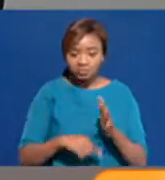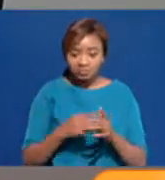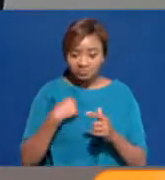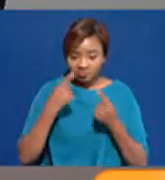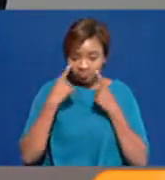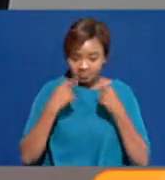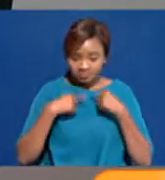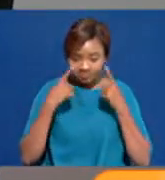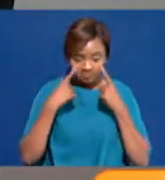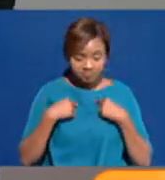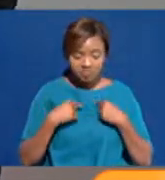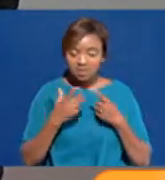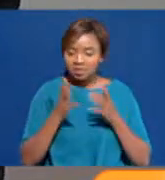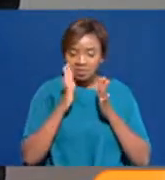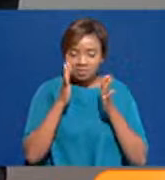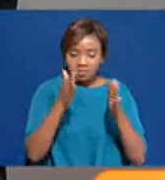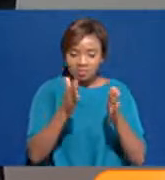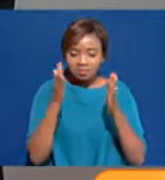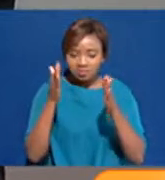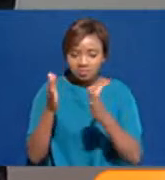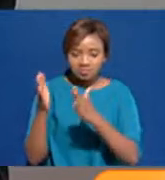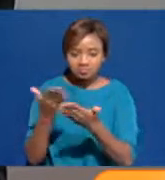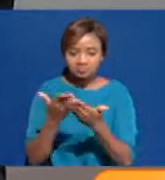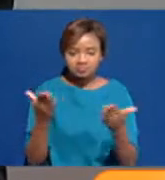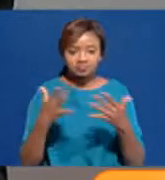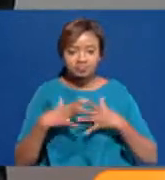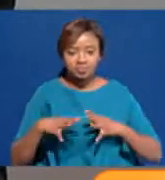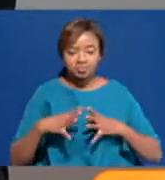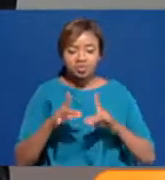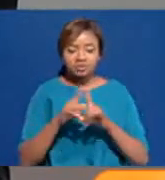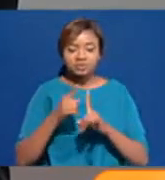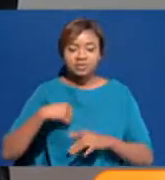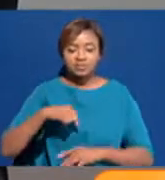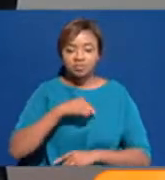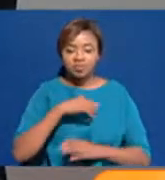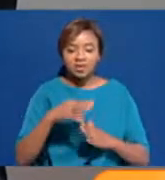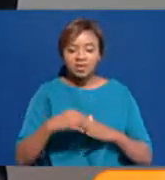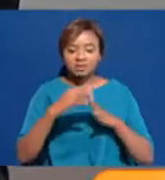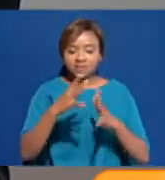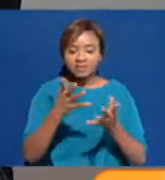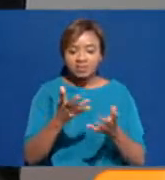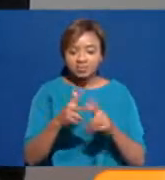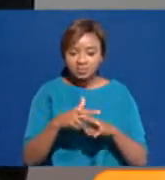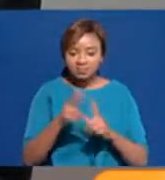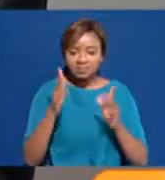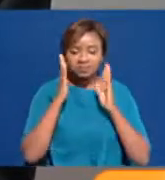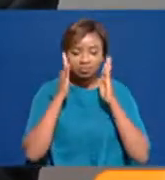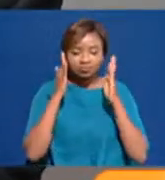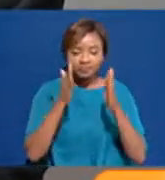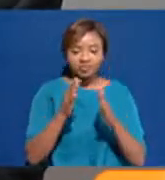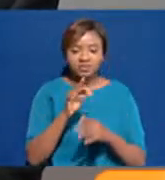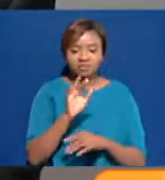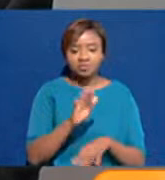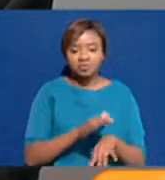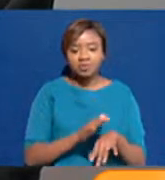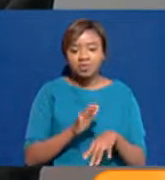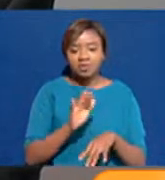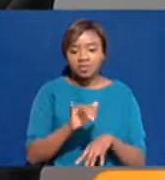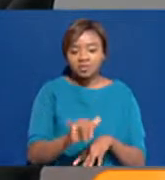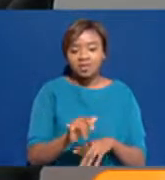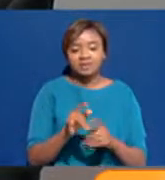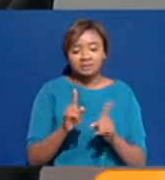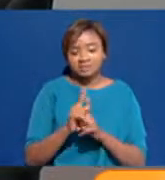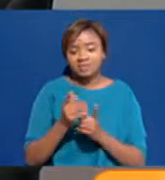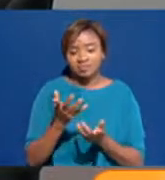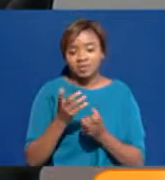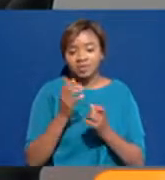the human dignity. If we can, as leaders, start focusing in that, I think that's what we have to ask our